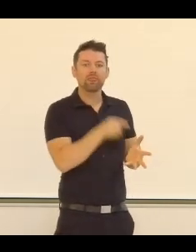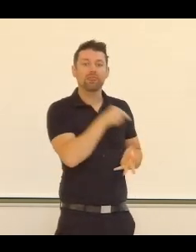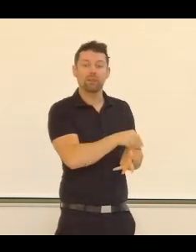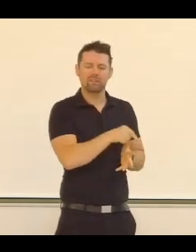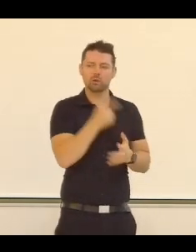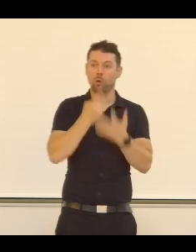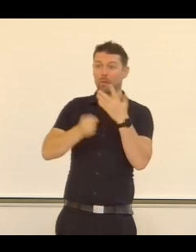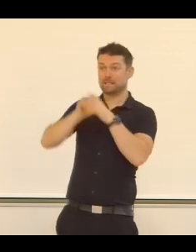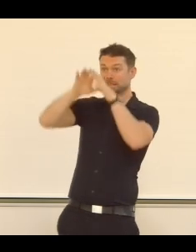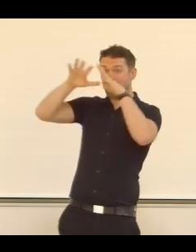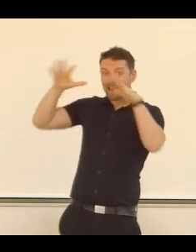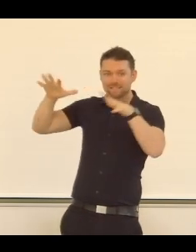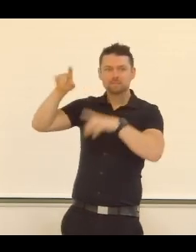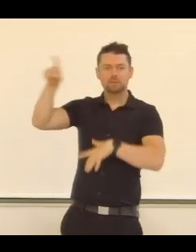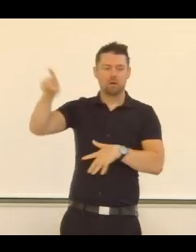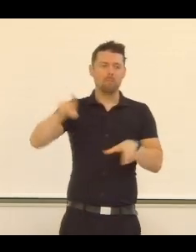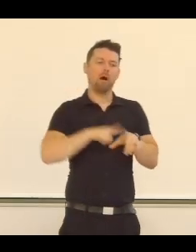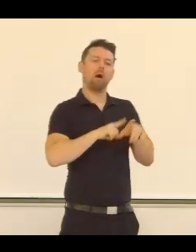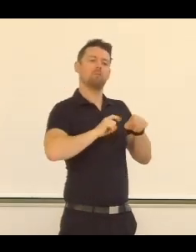space engineering, but also production engineering.